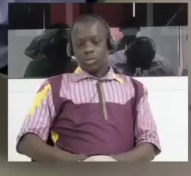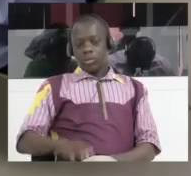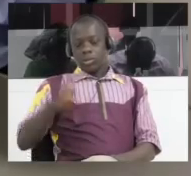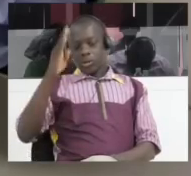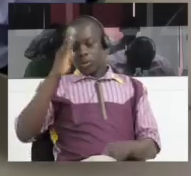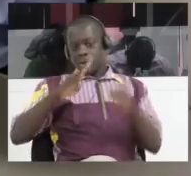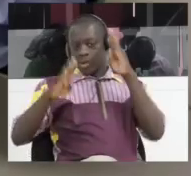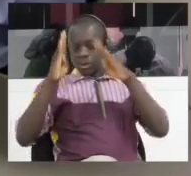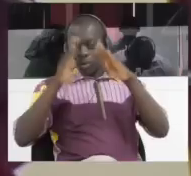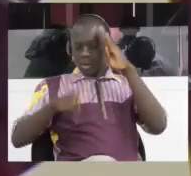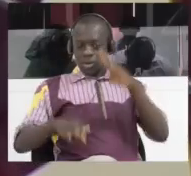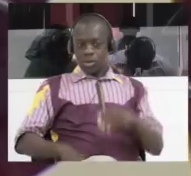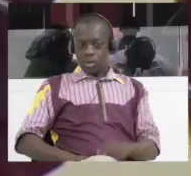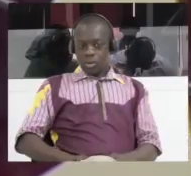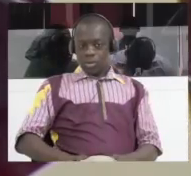be